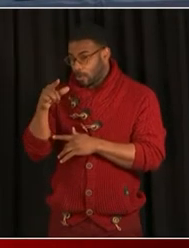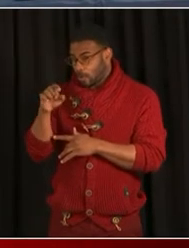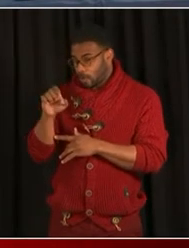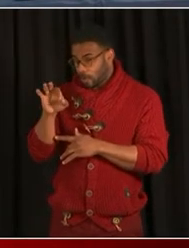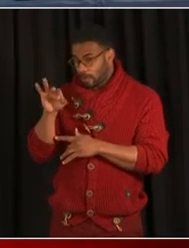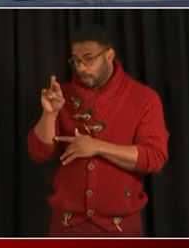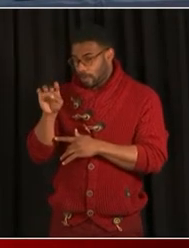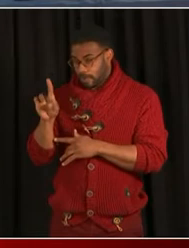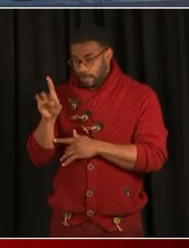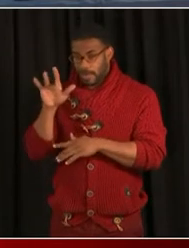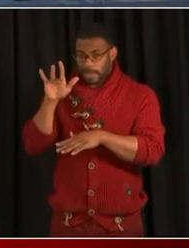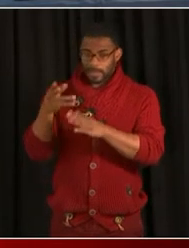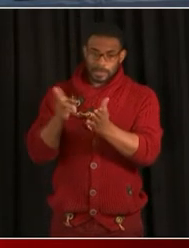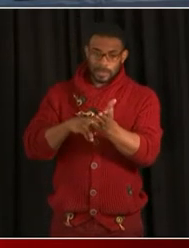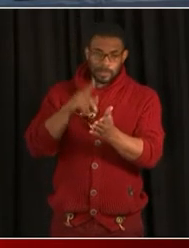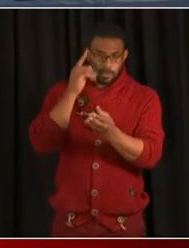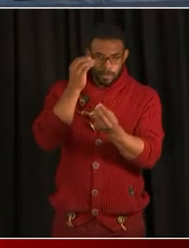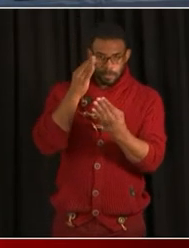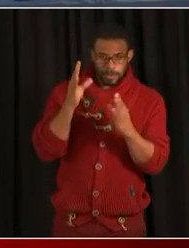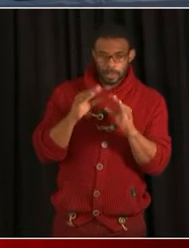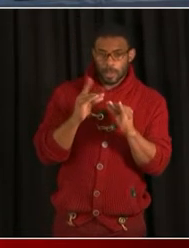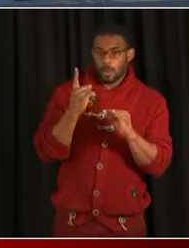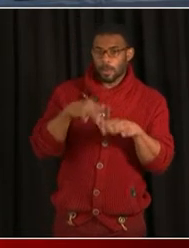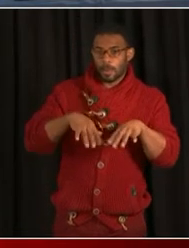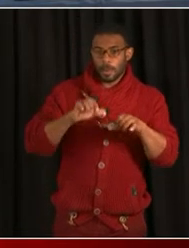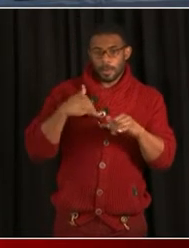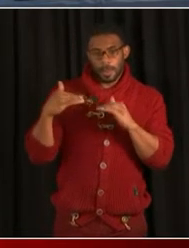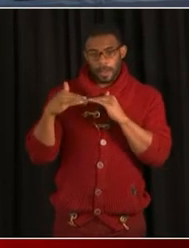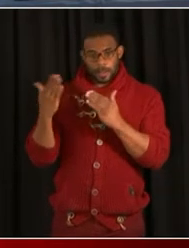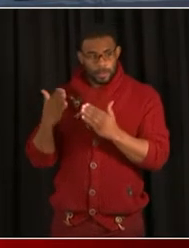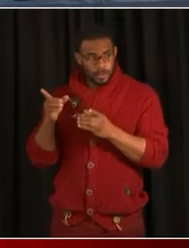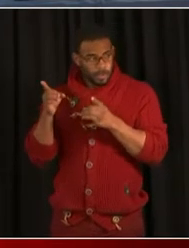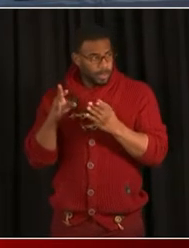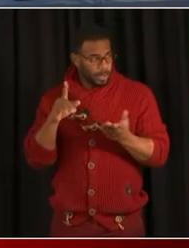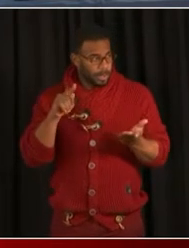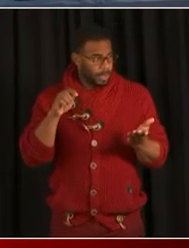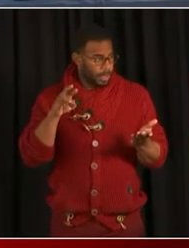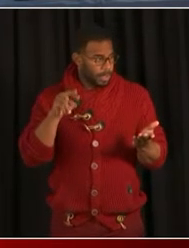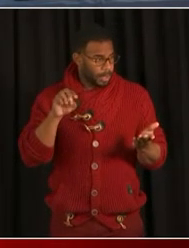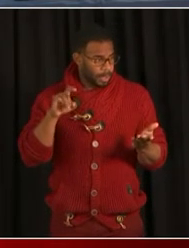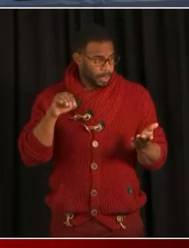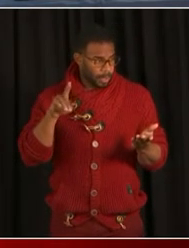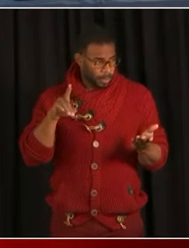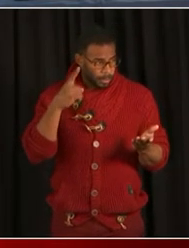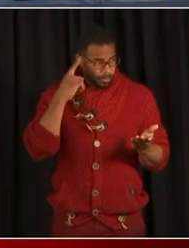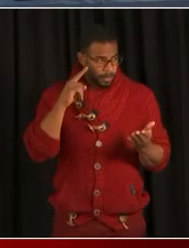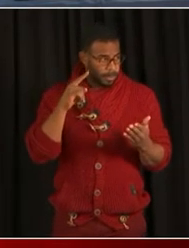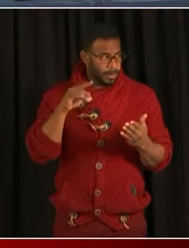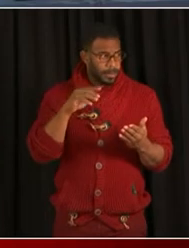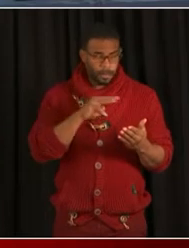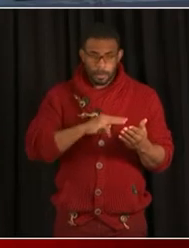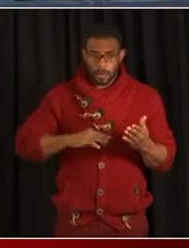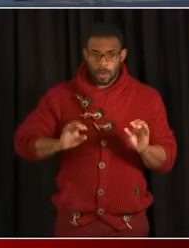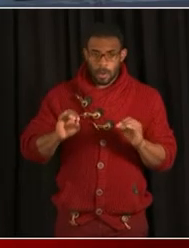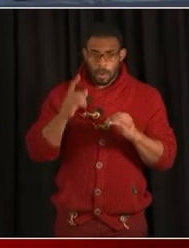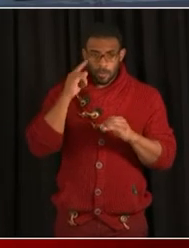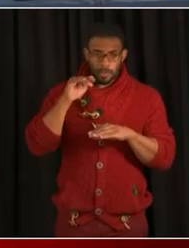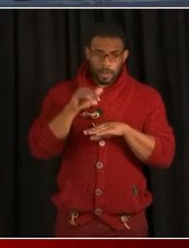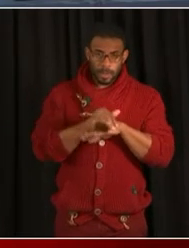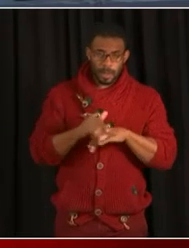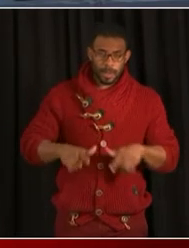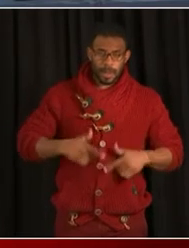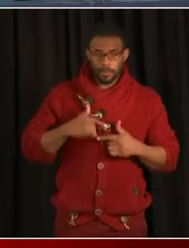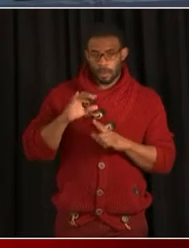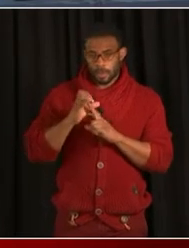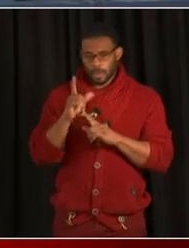the information sessions. One of those is being hosted by my colleague here, Director Townsend, for the Mayor's Office of Nightlife and